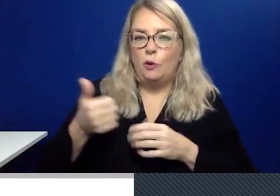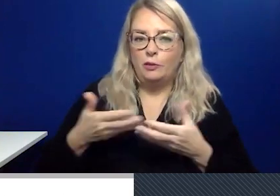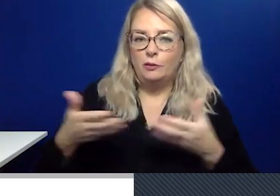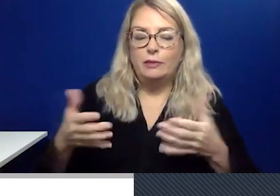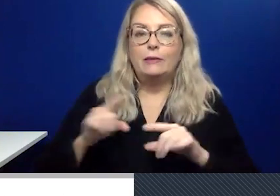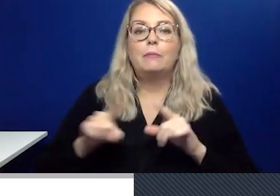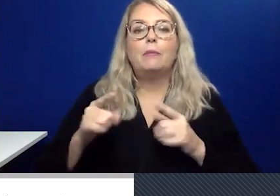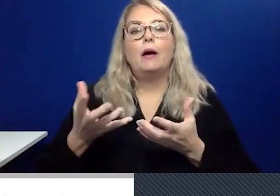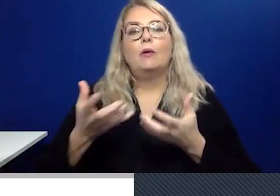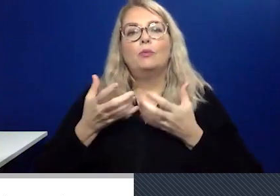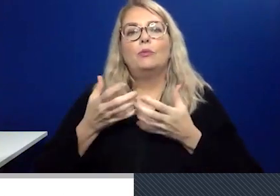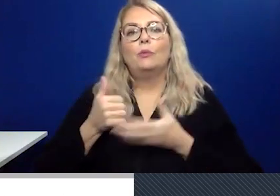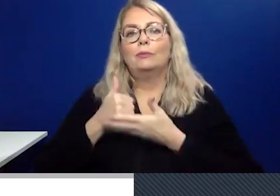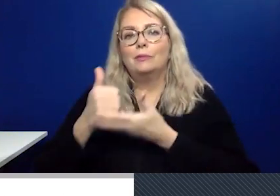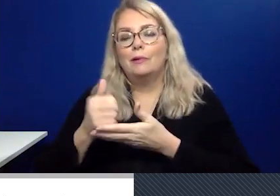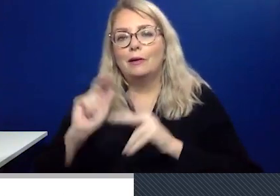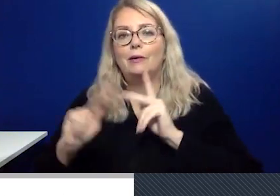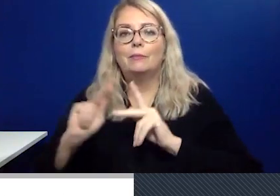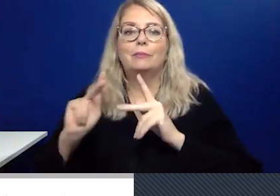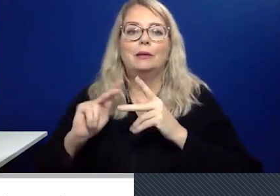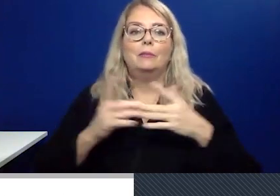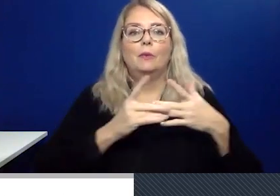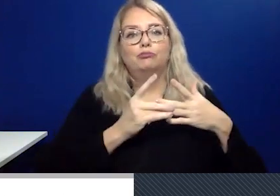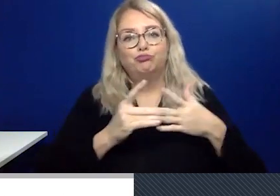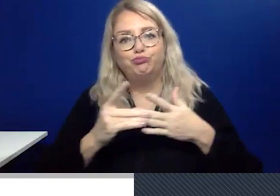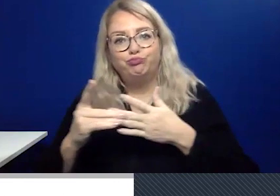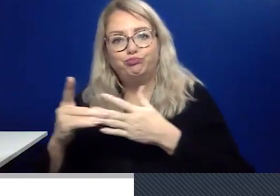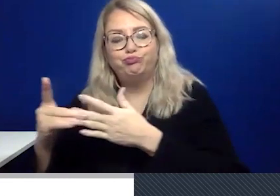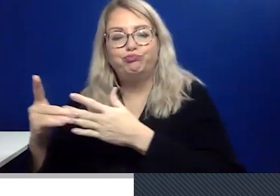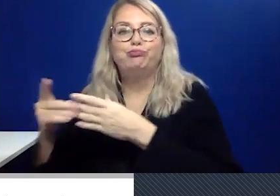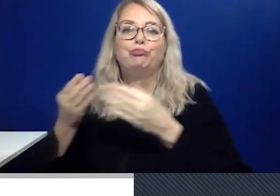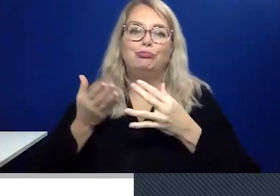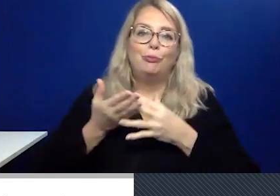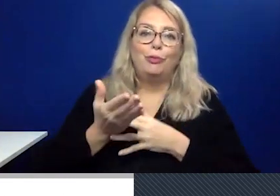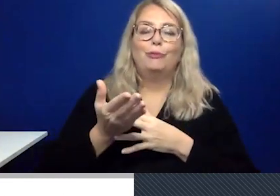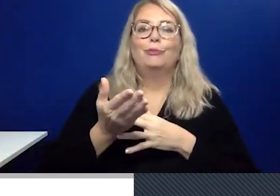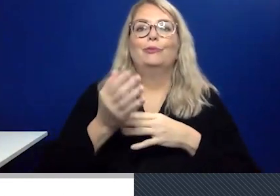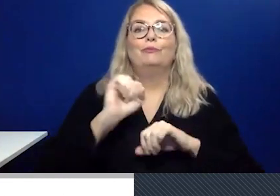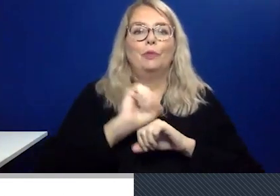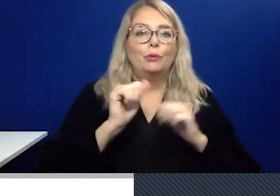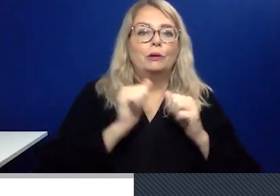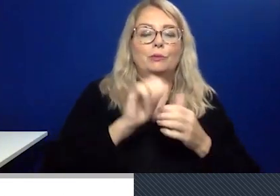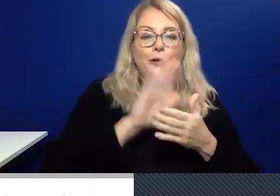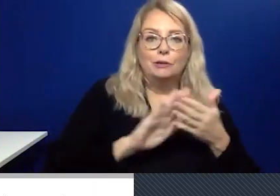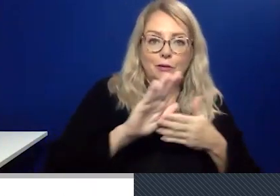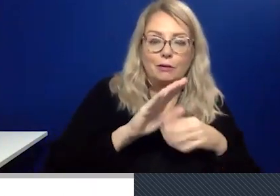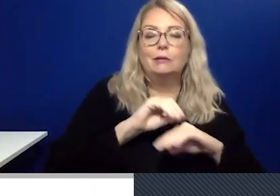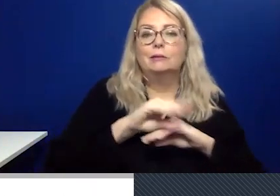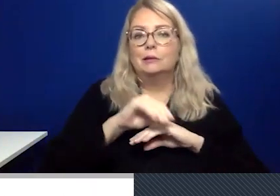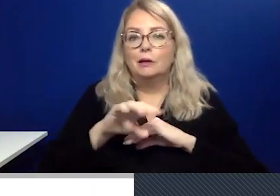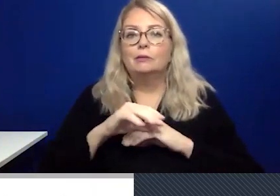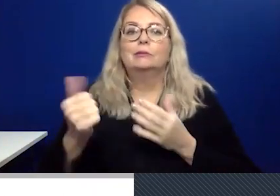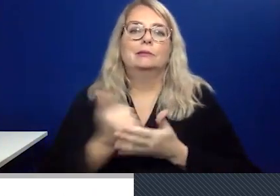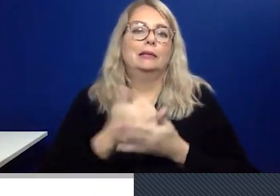these folks through these courses, through a high school diploma program, through working with the college, the counselors, et cetera.